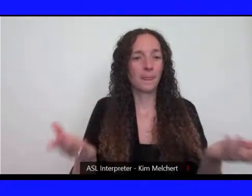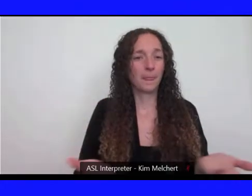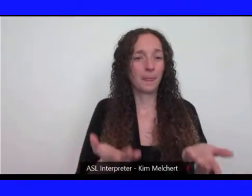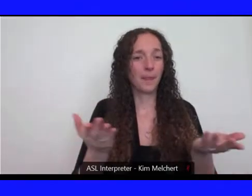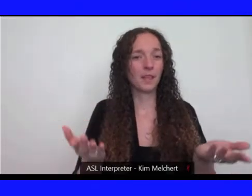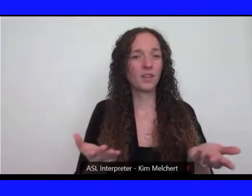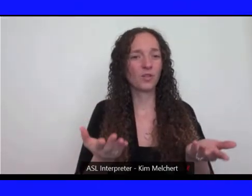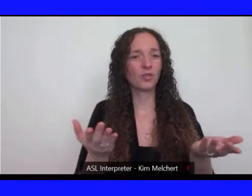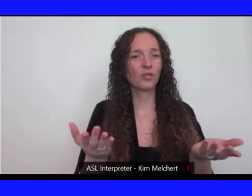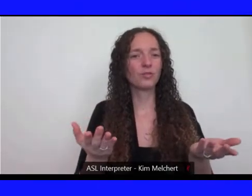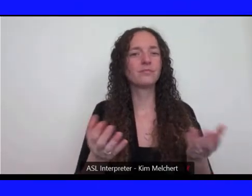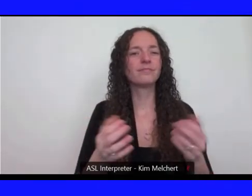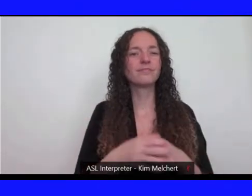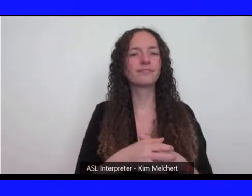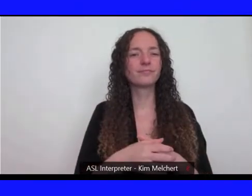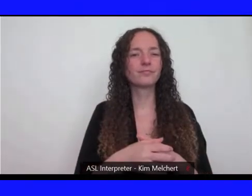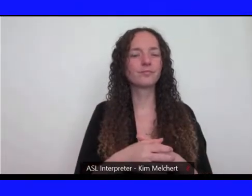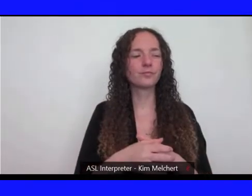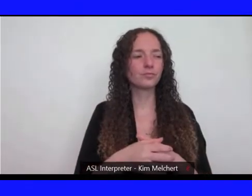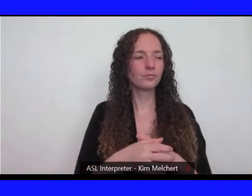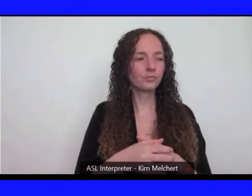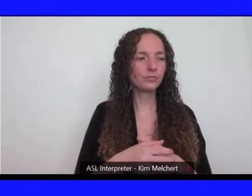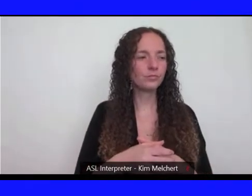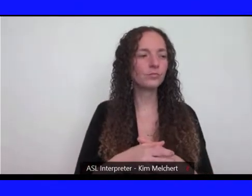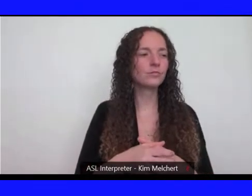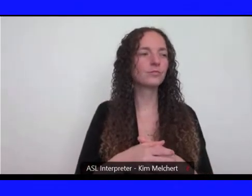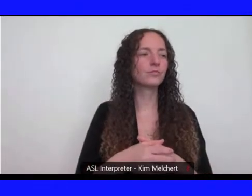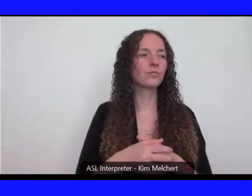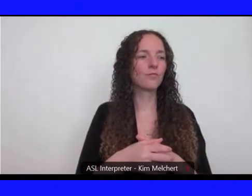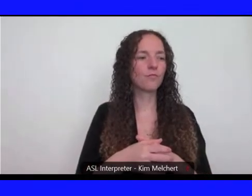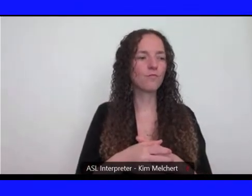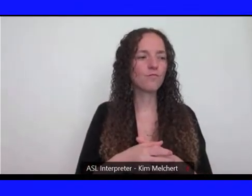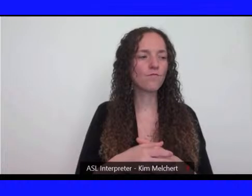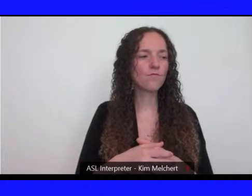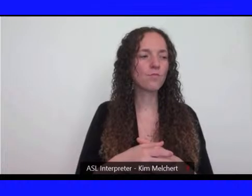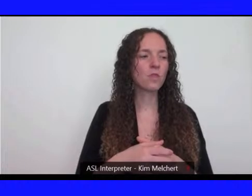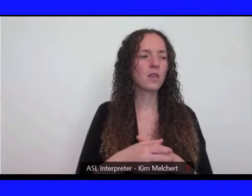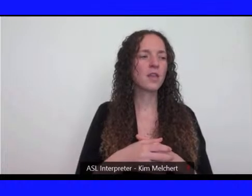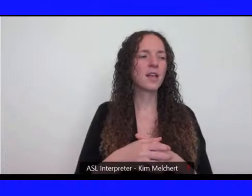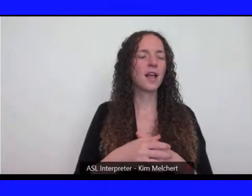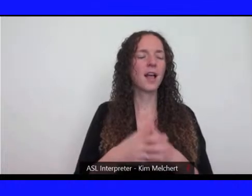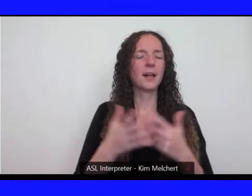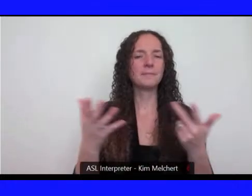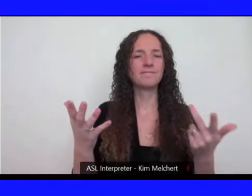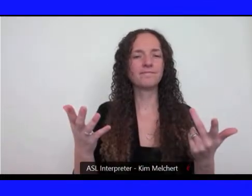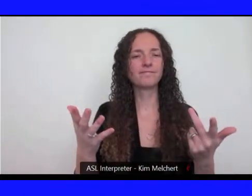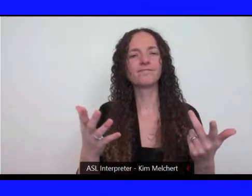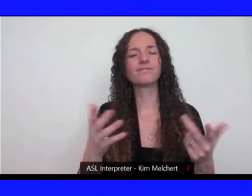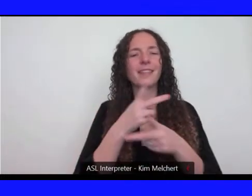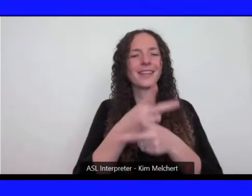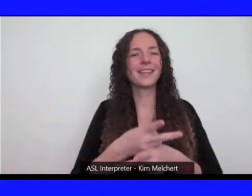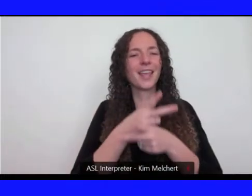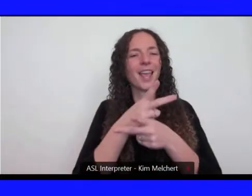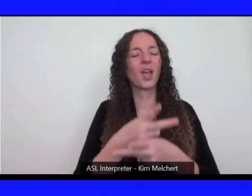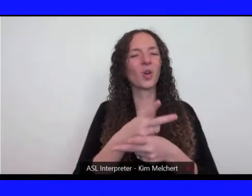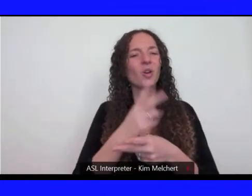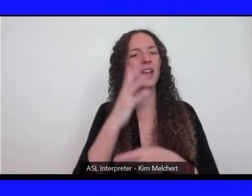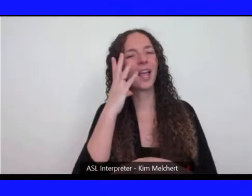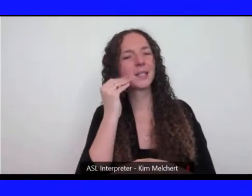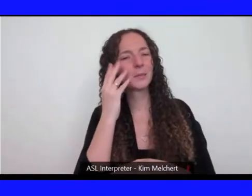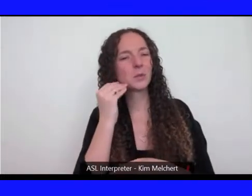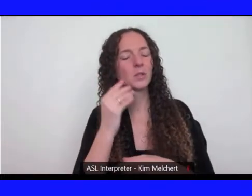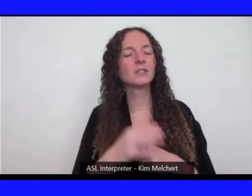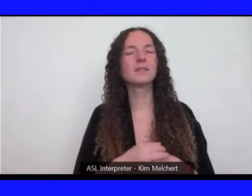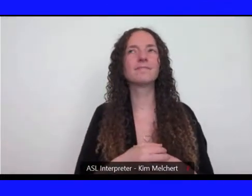that we should be looking at or paying closer attention? Are they having any